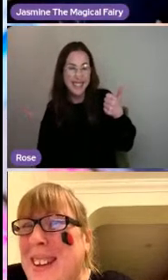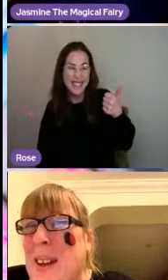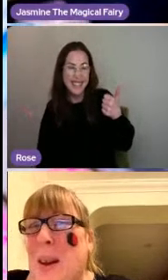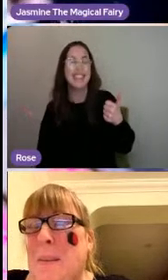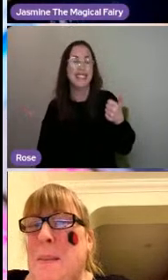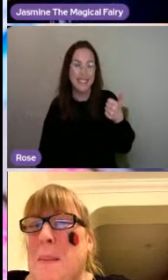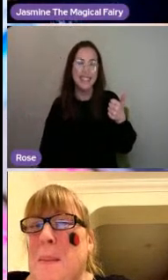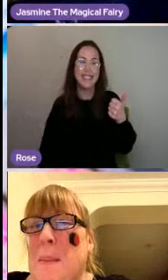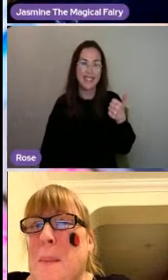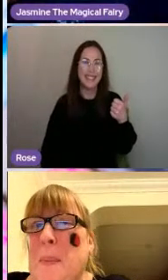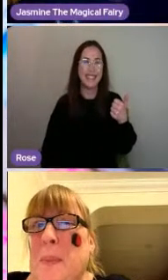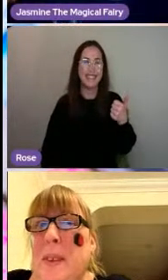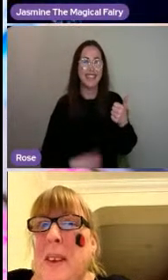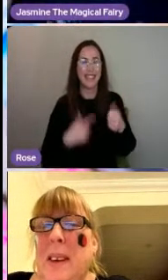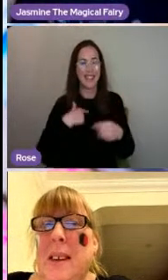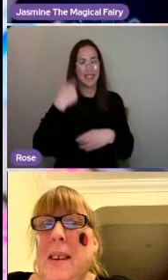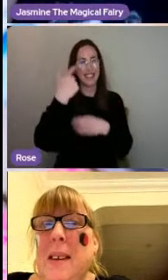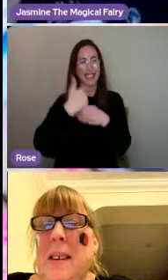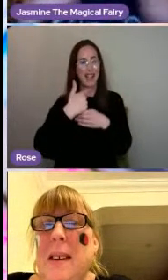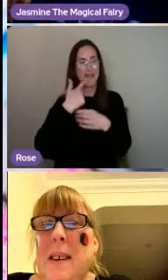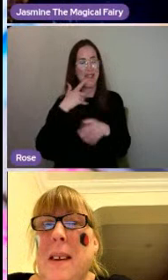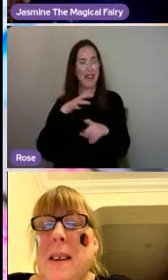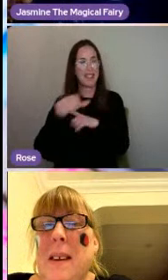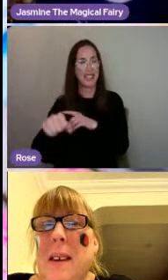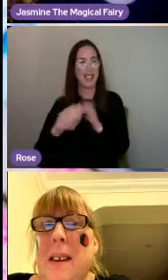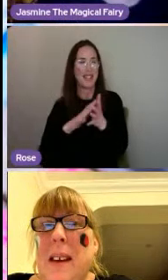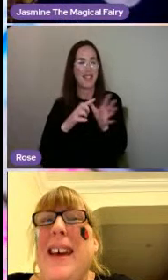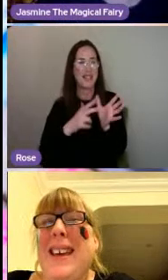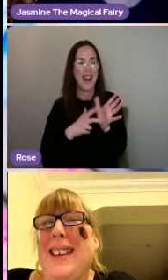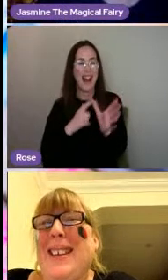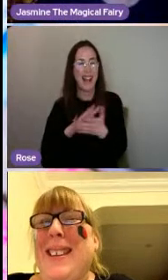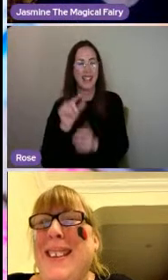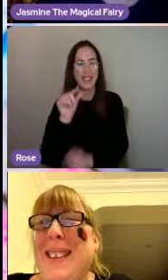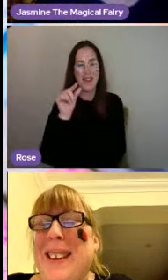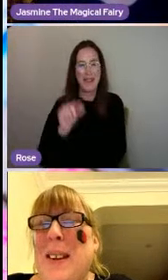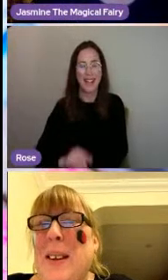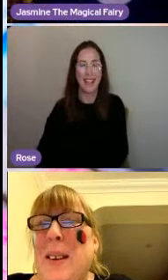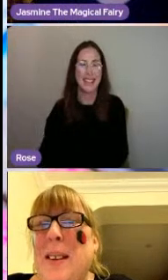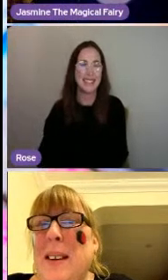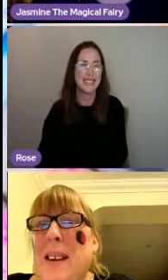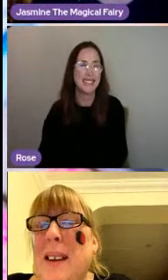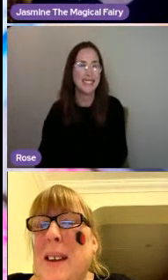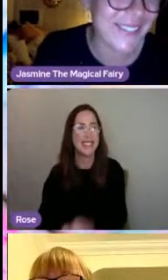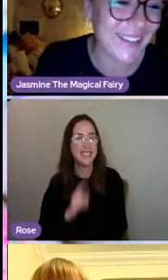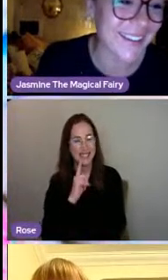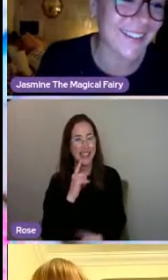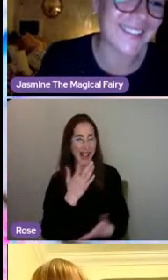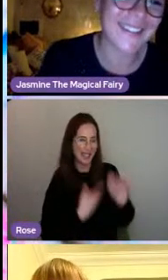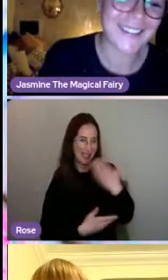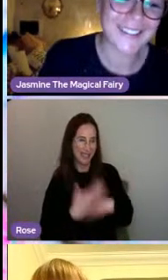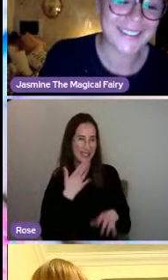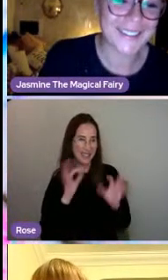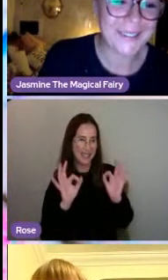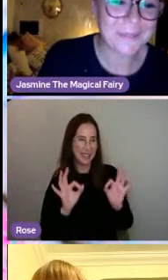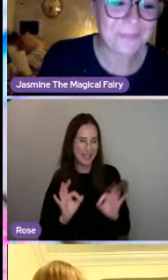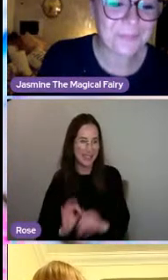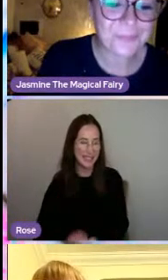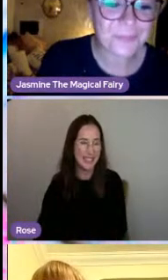Let me start my camera, and I'm going to take over from Hannah for a sec. So, let's hear about the rest of your story with the art.